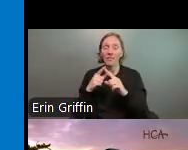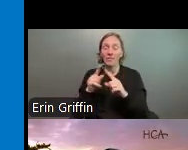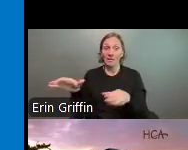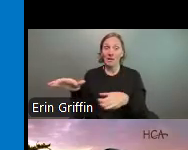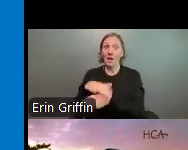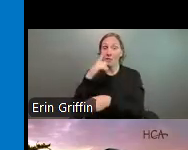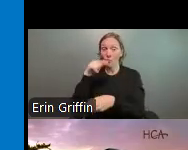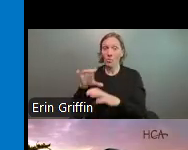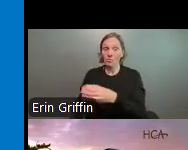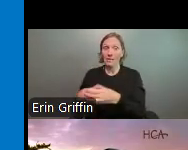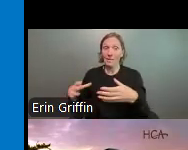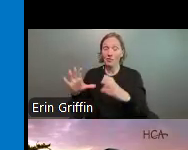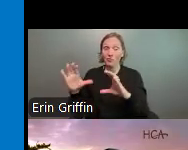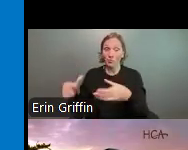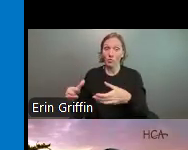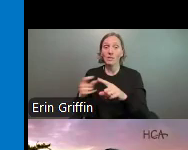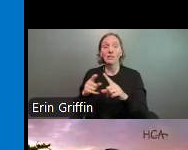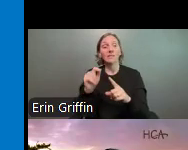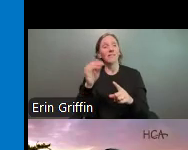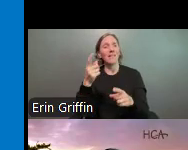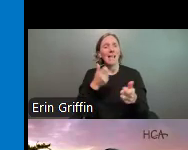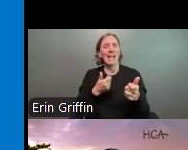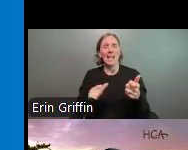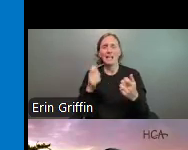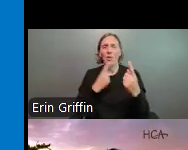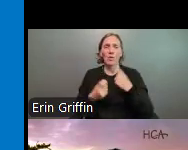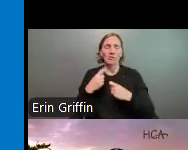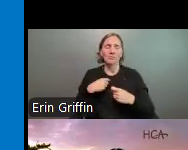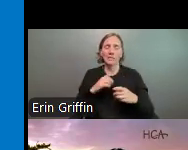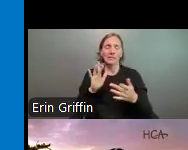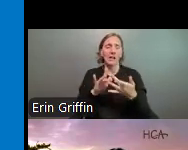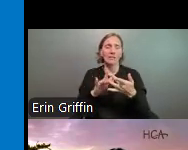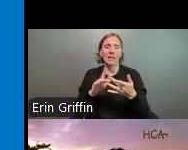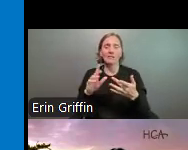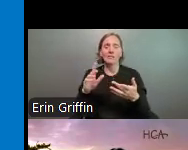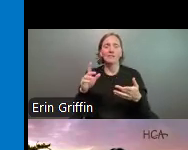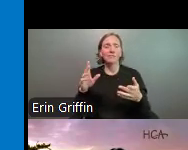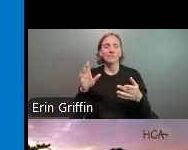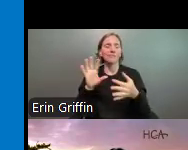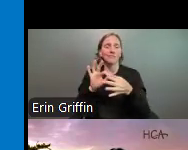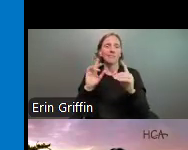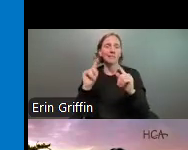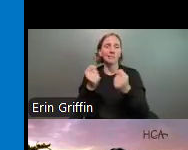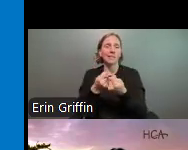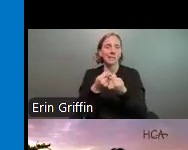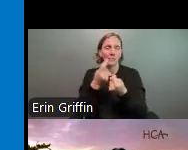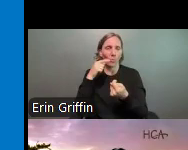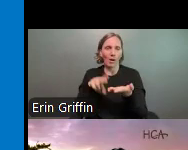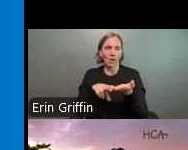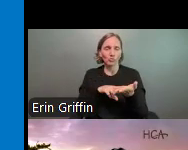again, if you have any questions, please feel free to reach out to our provider relations team, and they're more than happy to support you all in whatever way you need.